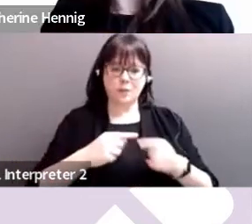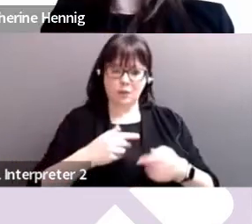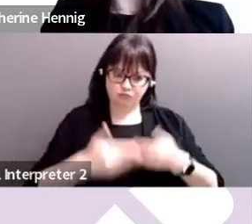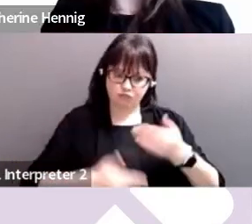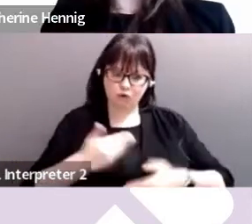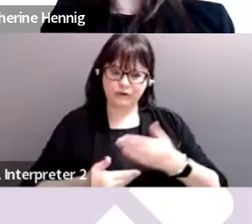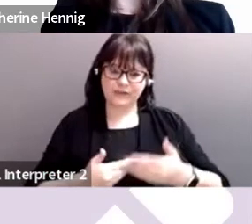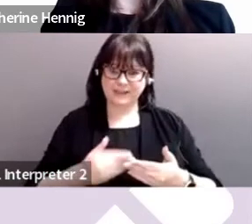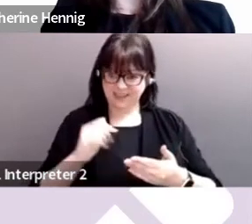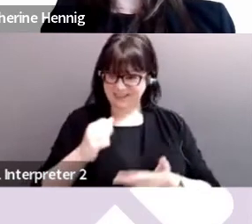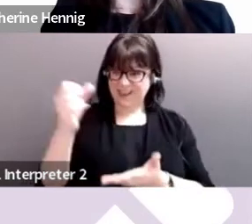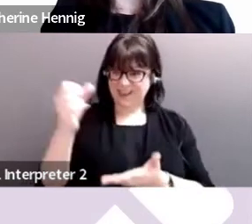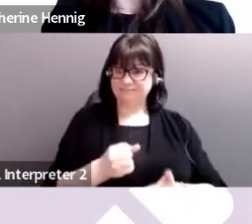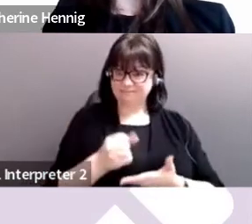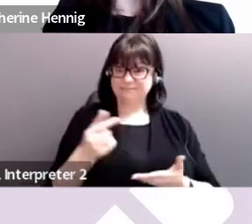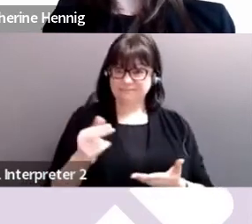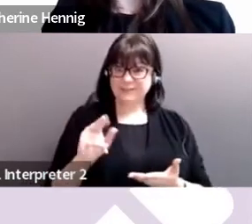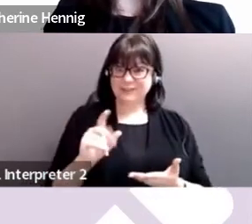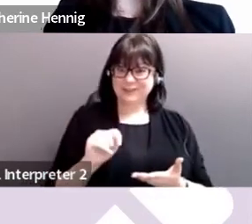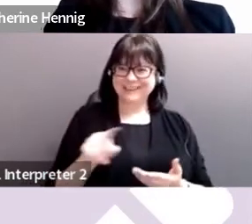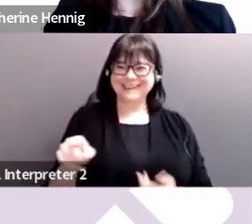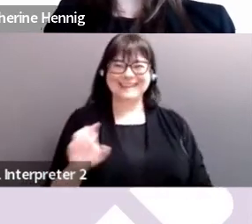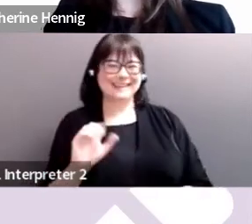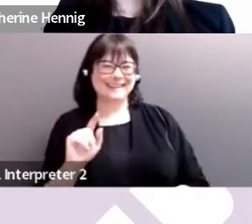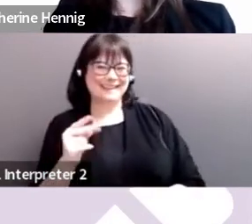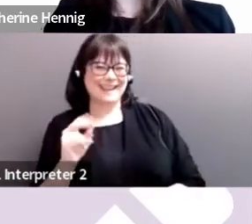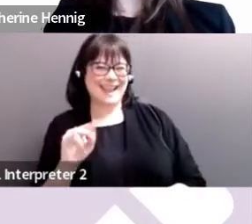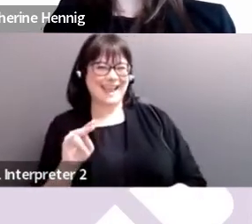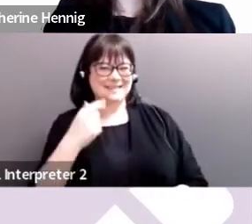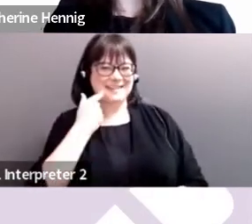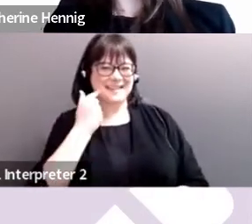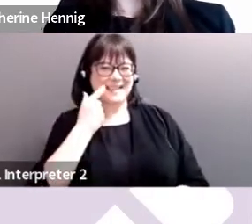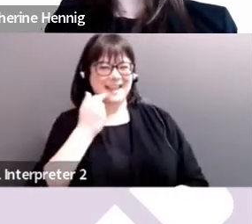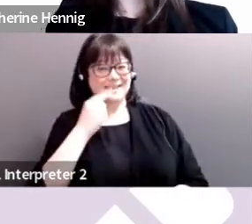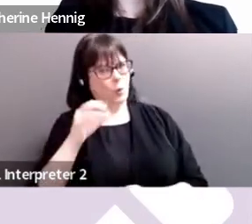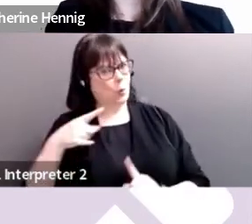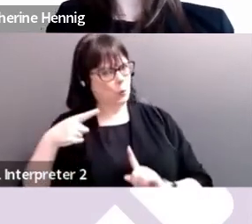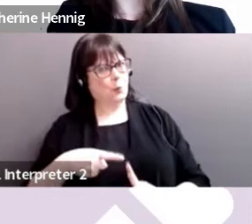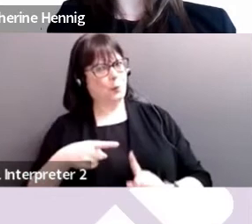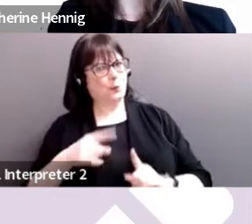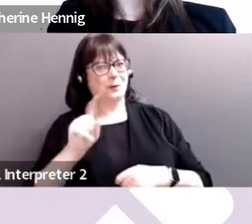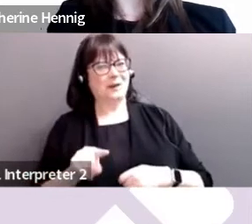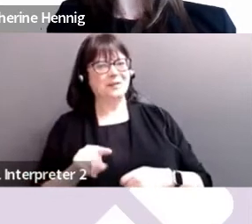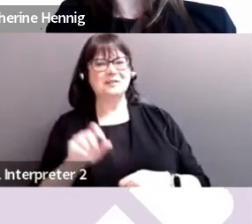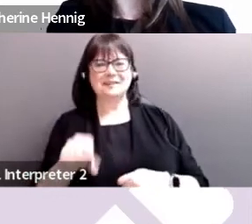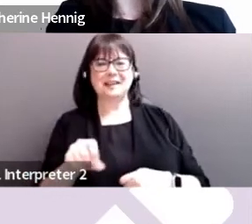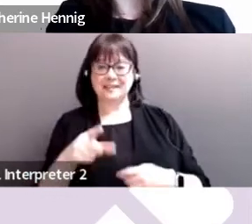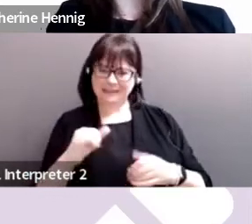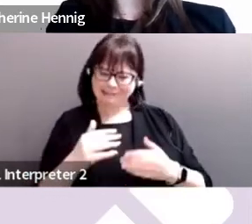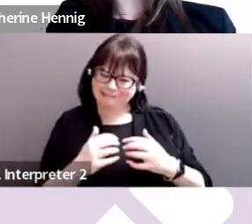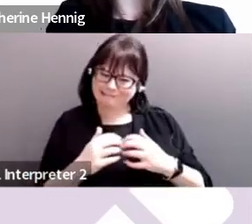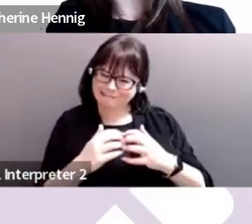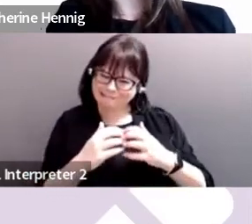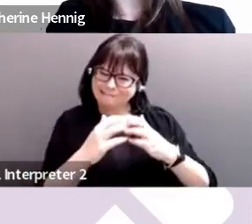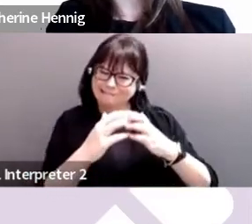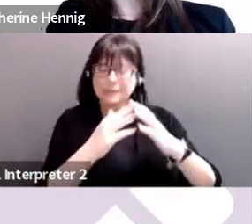Yeah, that's a really good specific question. Yes, there definitely are grants available to people who are in that stage. If you would like,